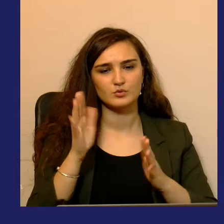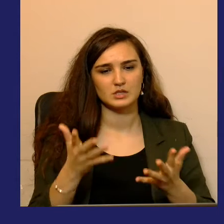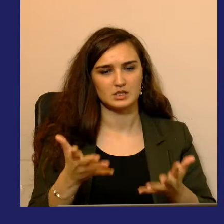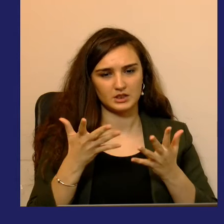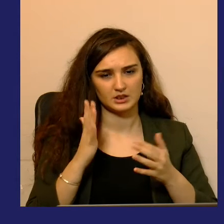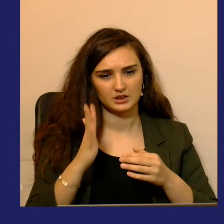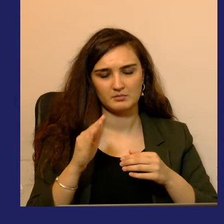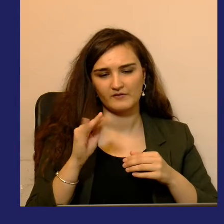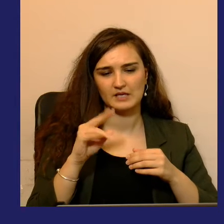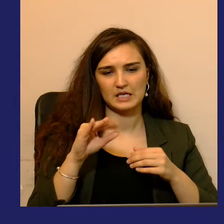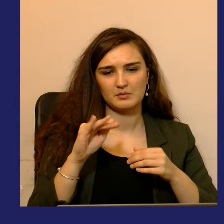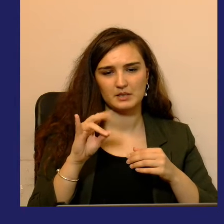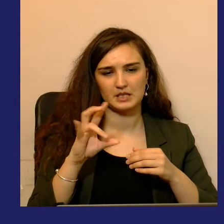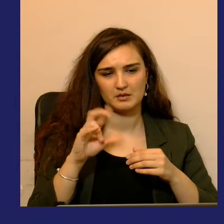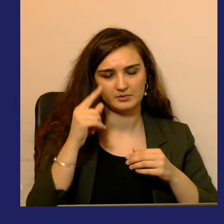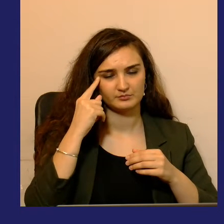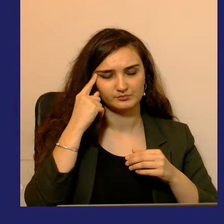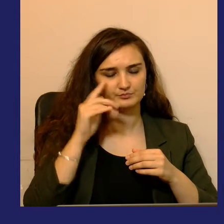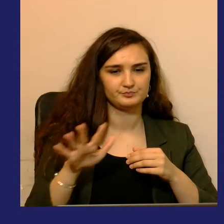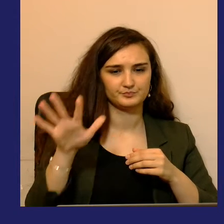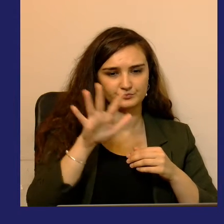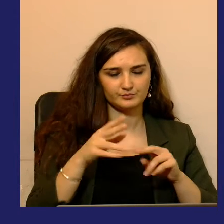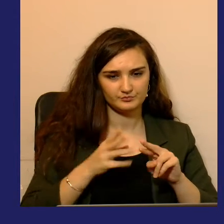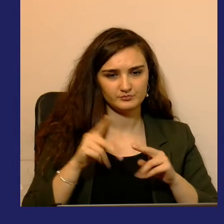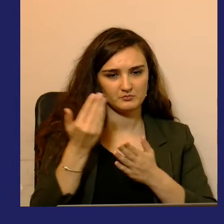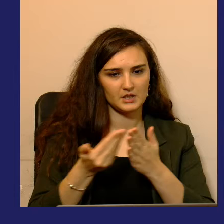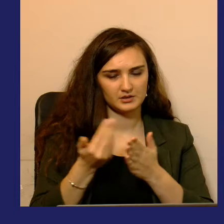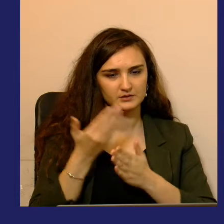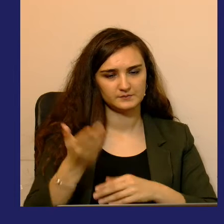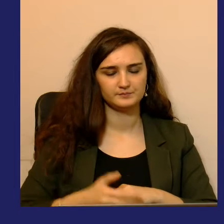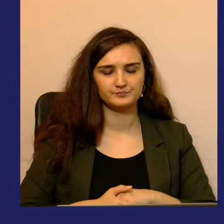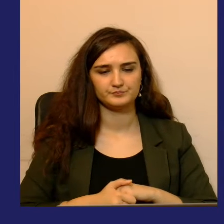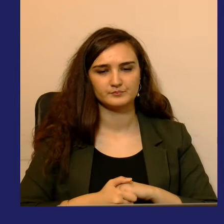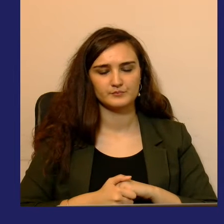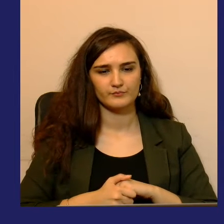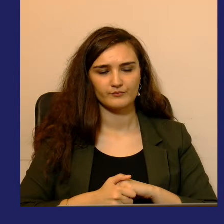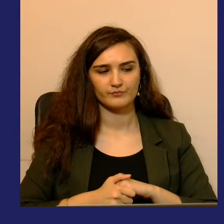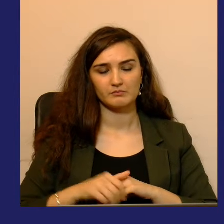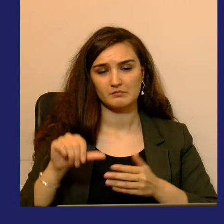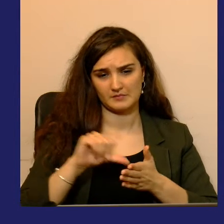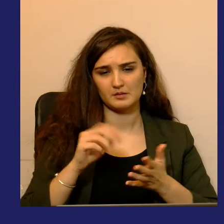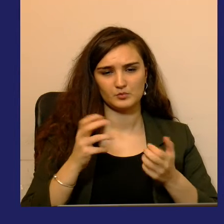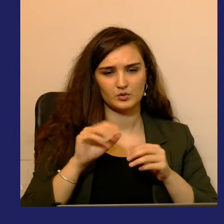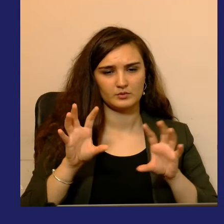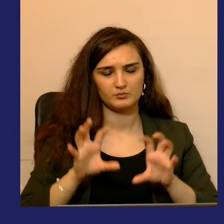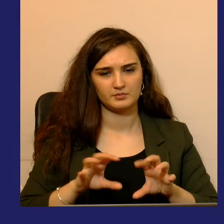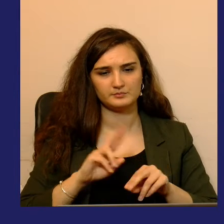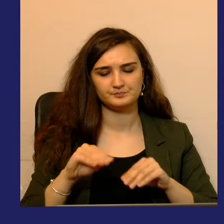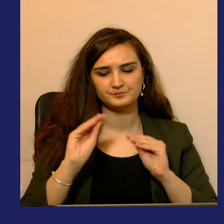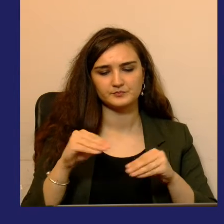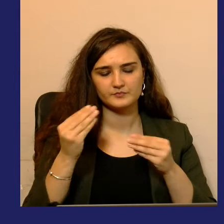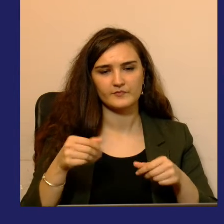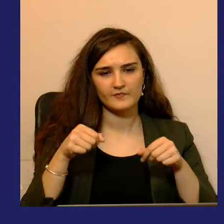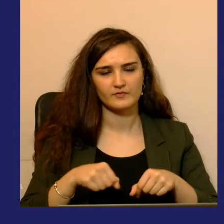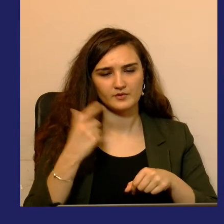example. Congress passed some emergency legislation that allowed the president to undertake